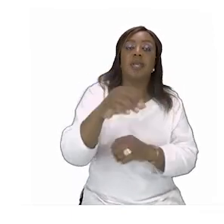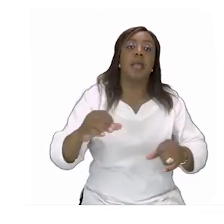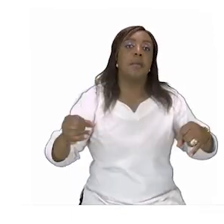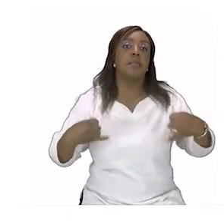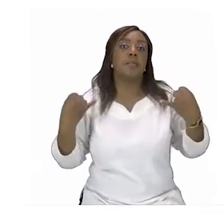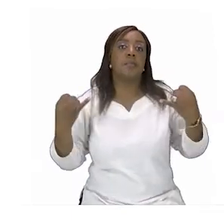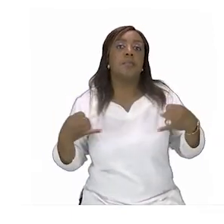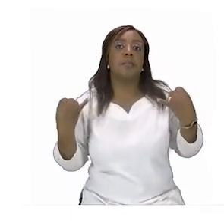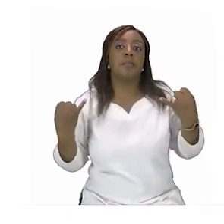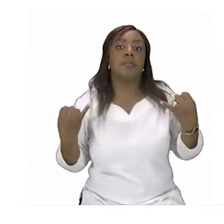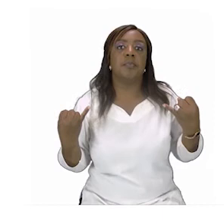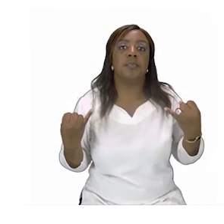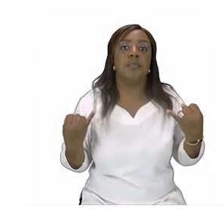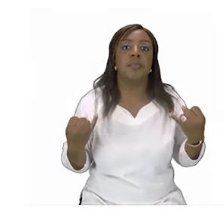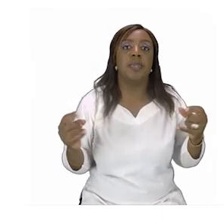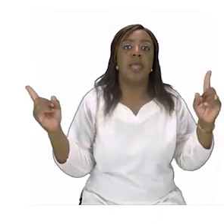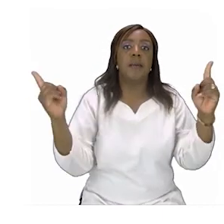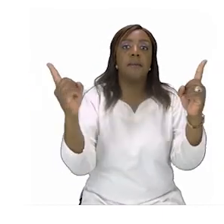plays, meets,